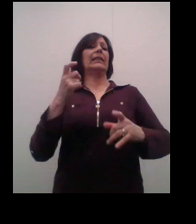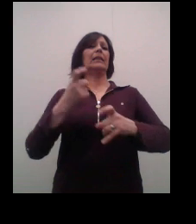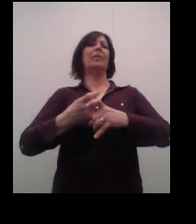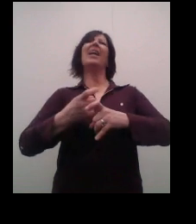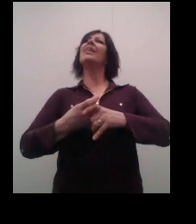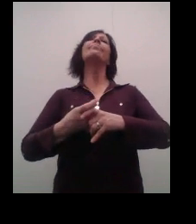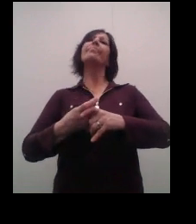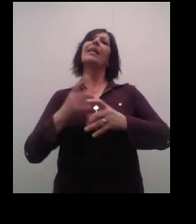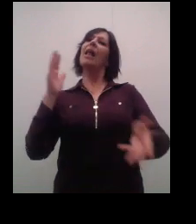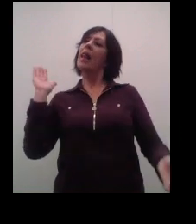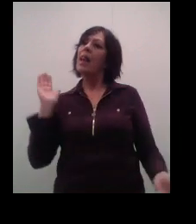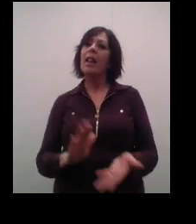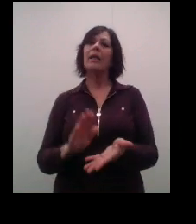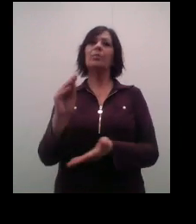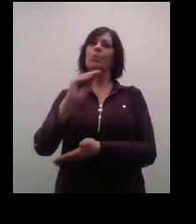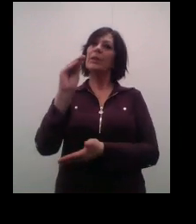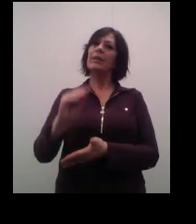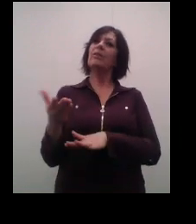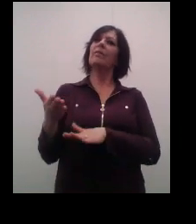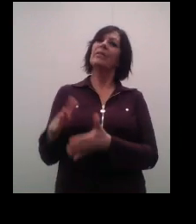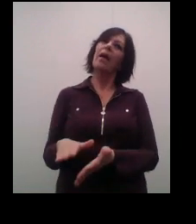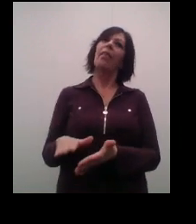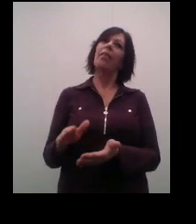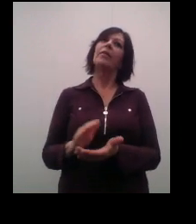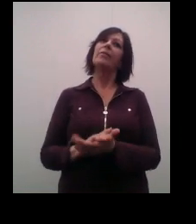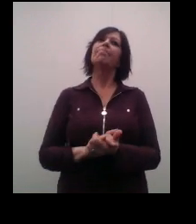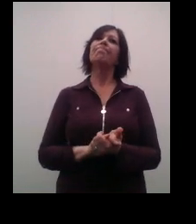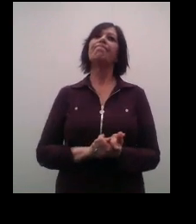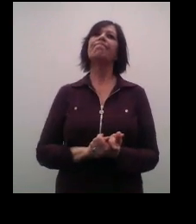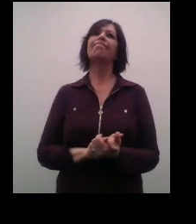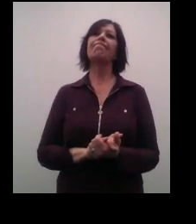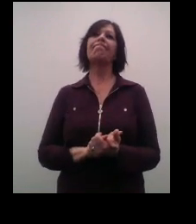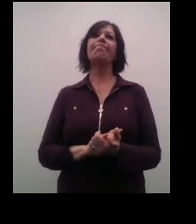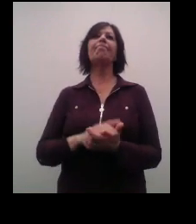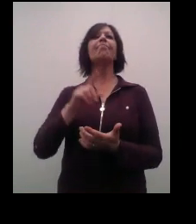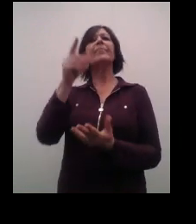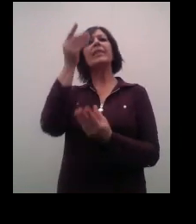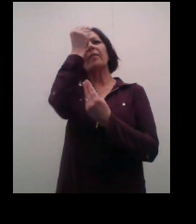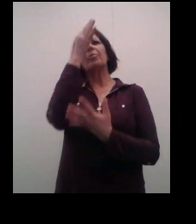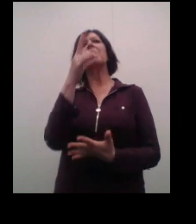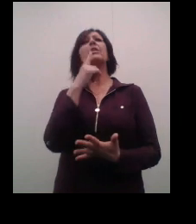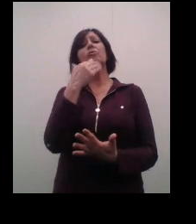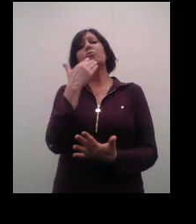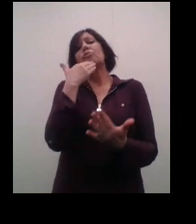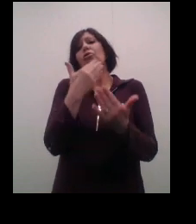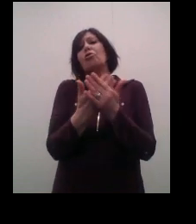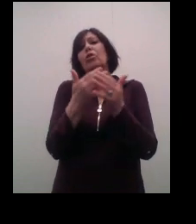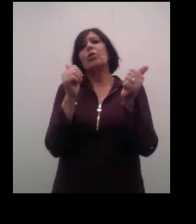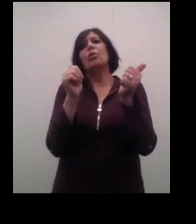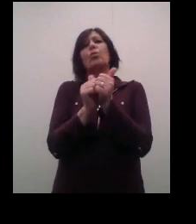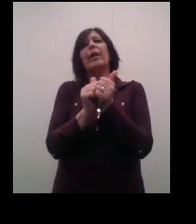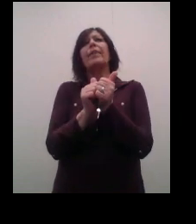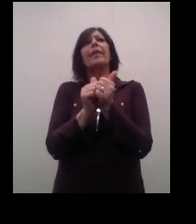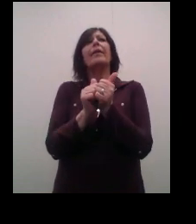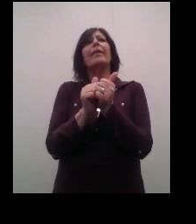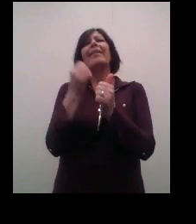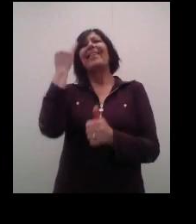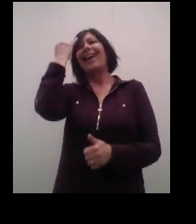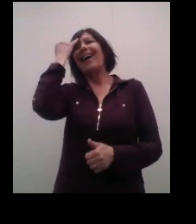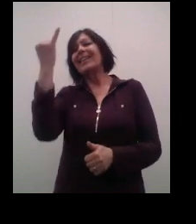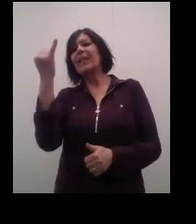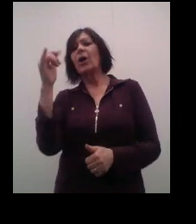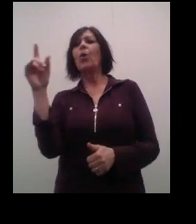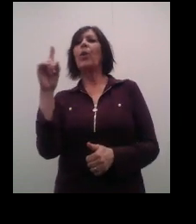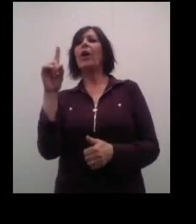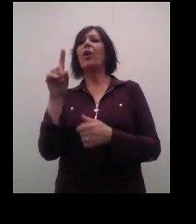smaller portion of the fatalities than they actually make up of population. This information is very good with regards to taking an idea of where there may